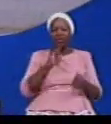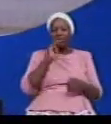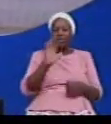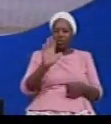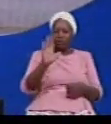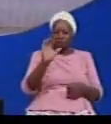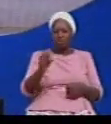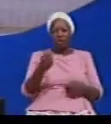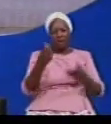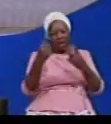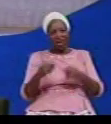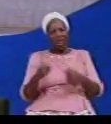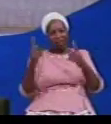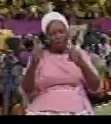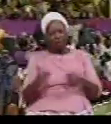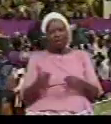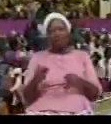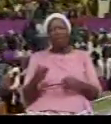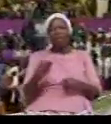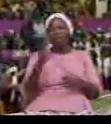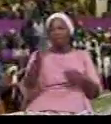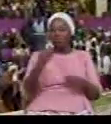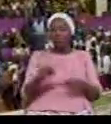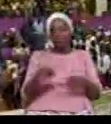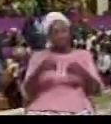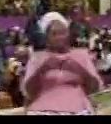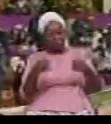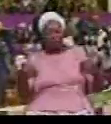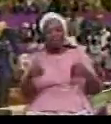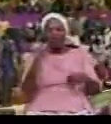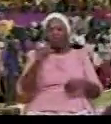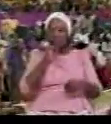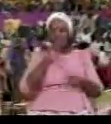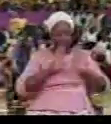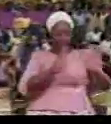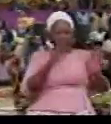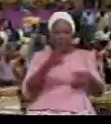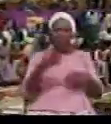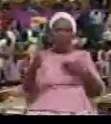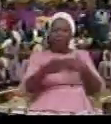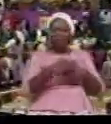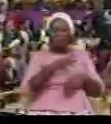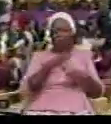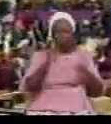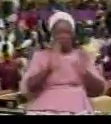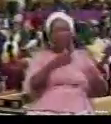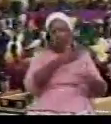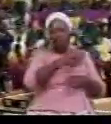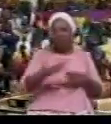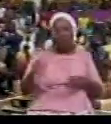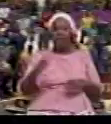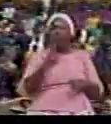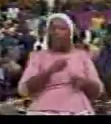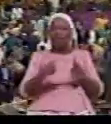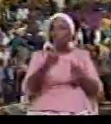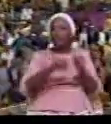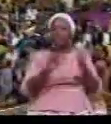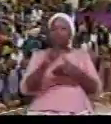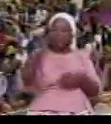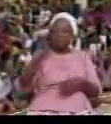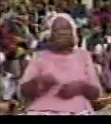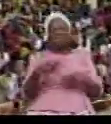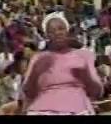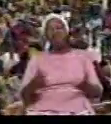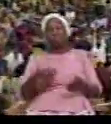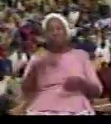Come, there's no discrimination. He will not push you back. He will not say no. Anything you need, restoration, you need